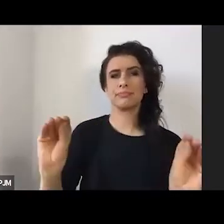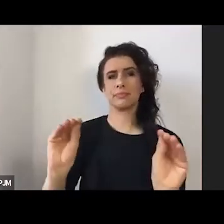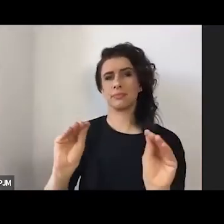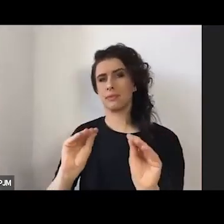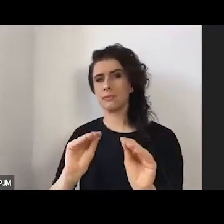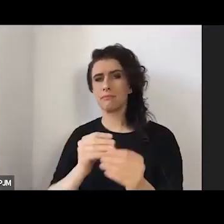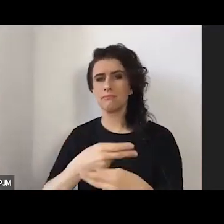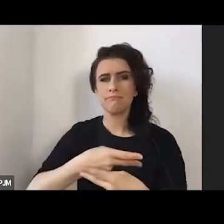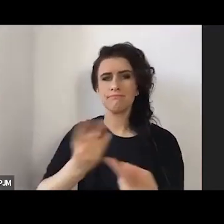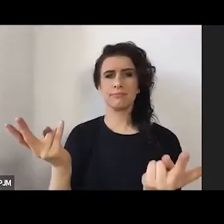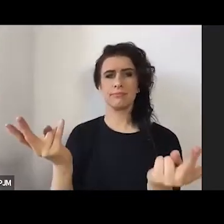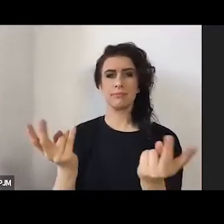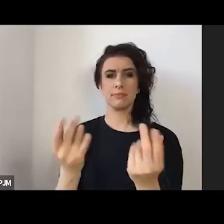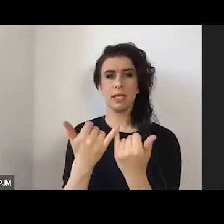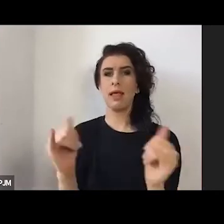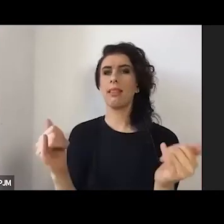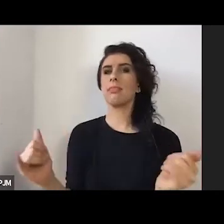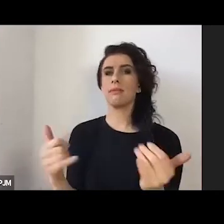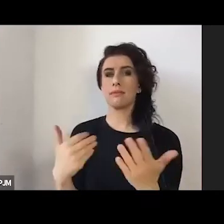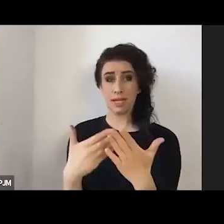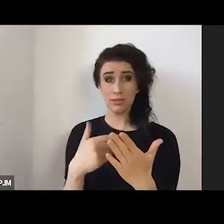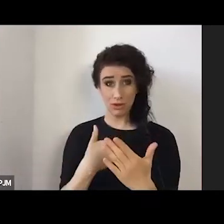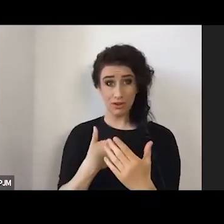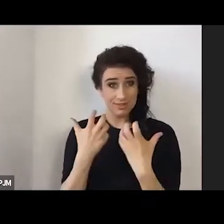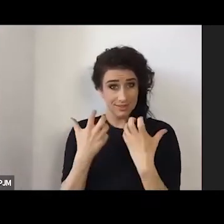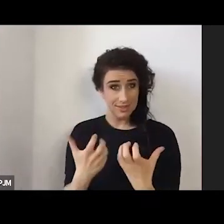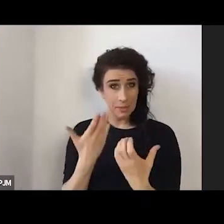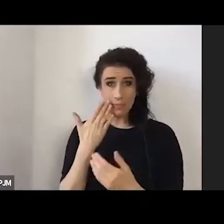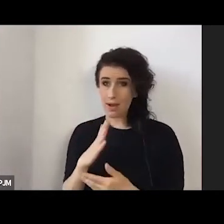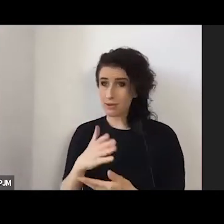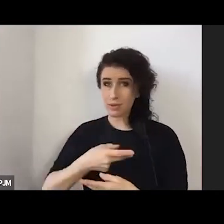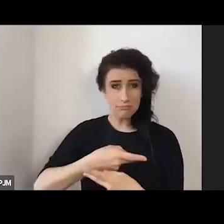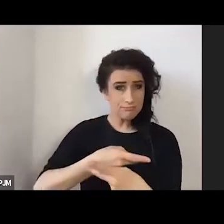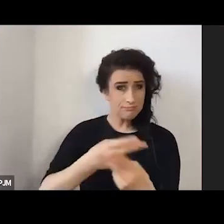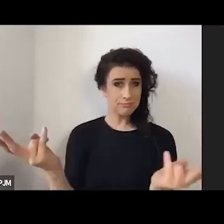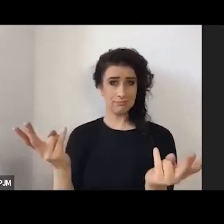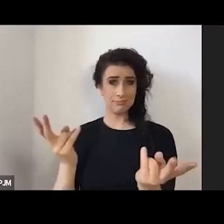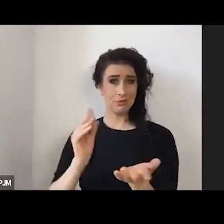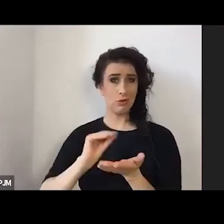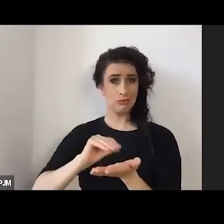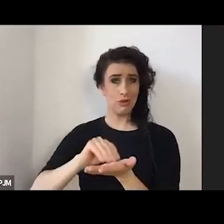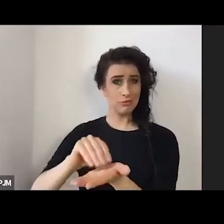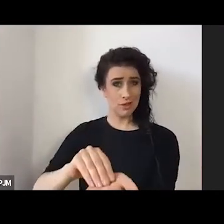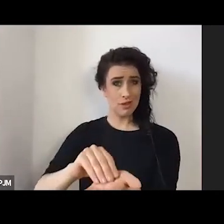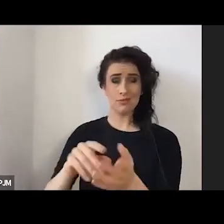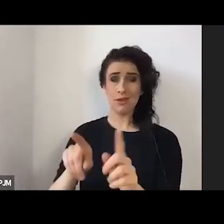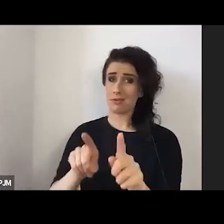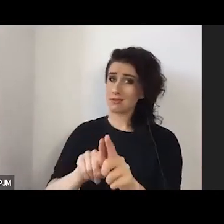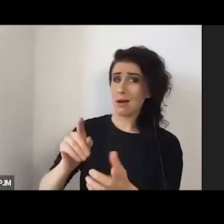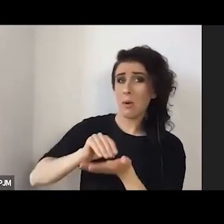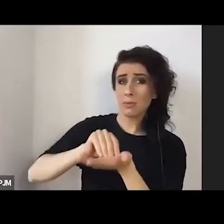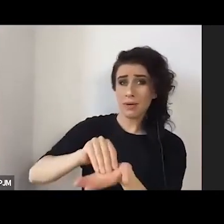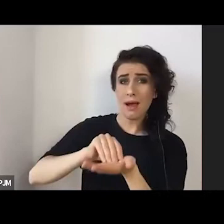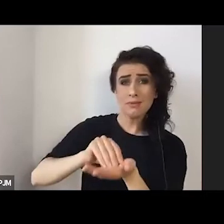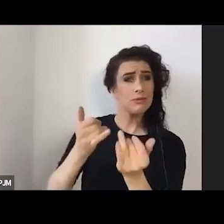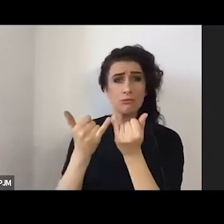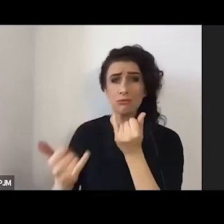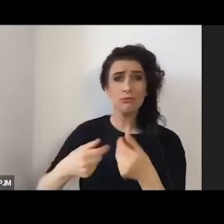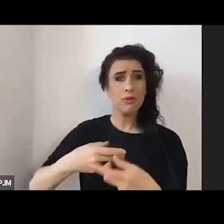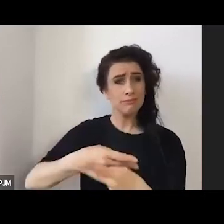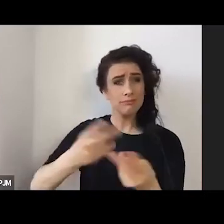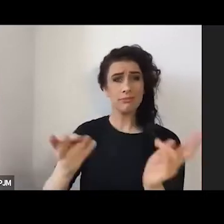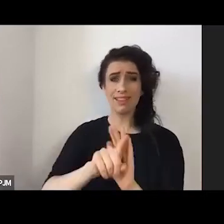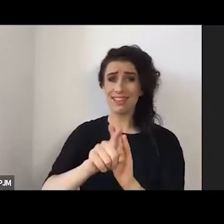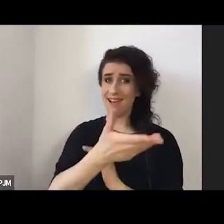experiences in order to replicate or scale our methodology, and yeah, and try to make a